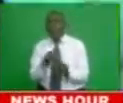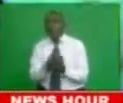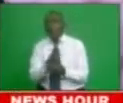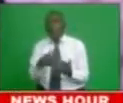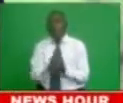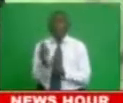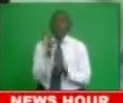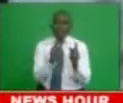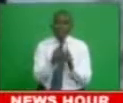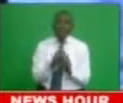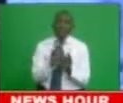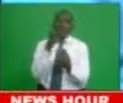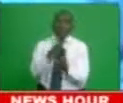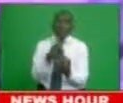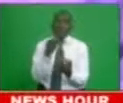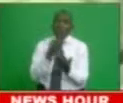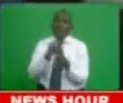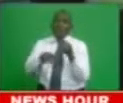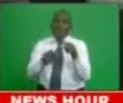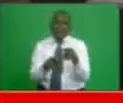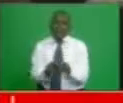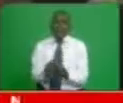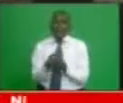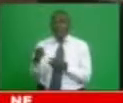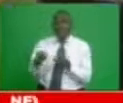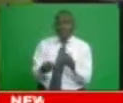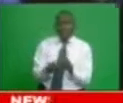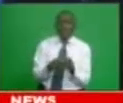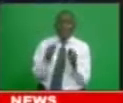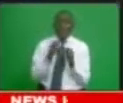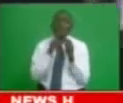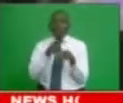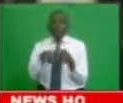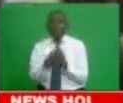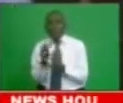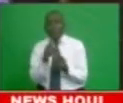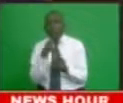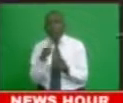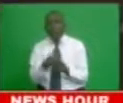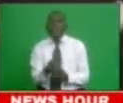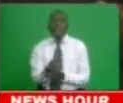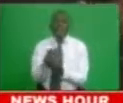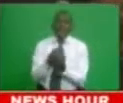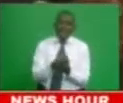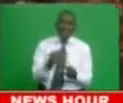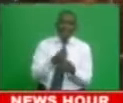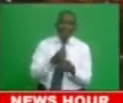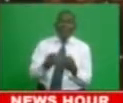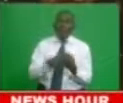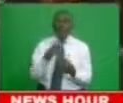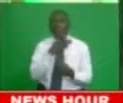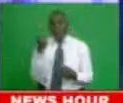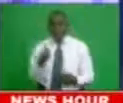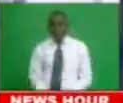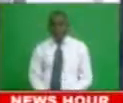to the public to patronize the bank. He said, management quickly responds to customers' needs and makes the bank unique among its